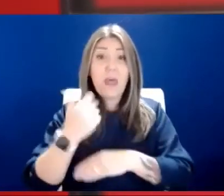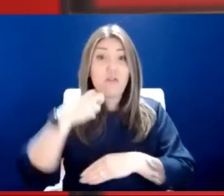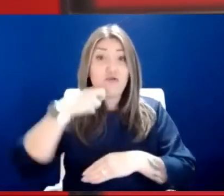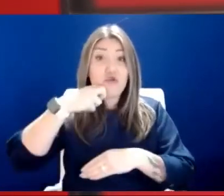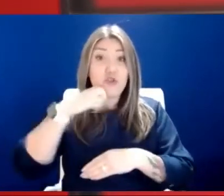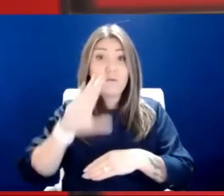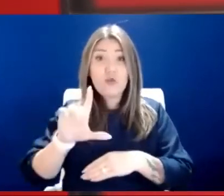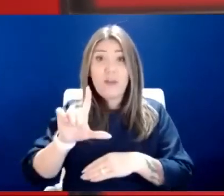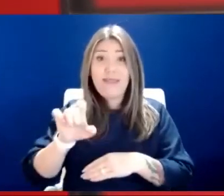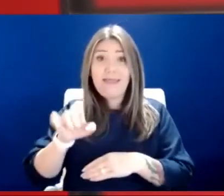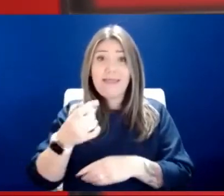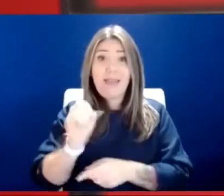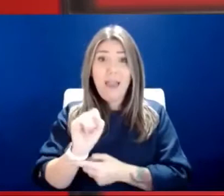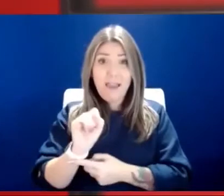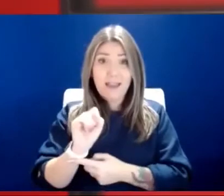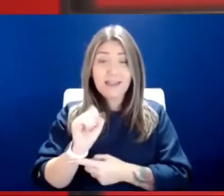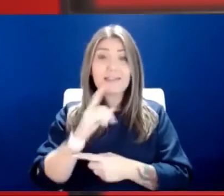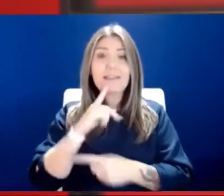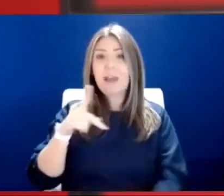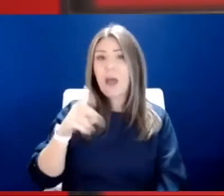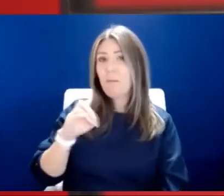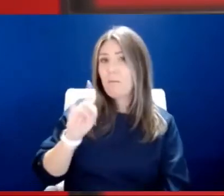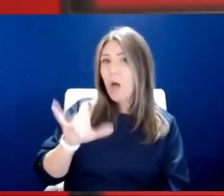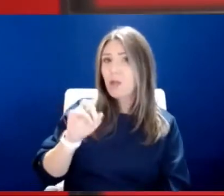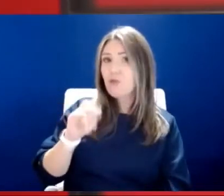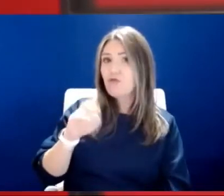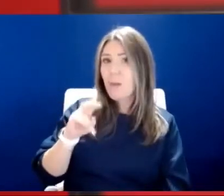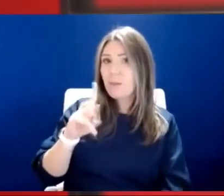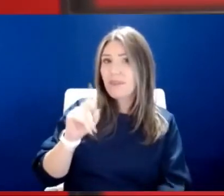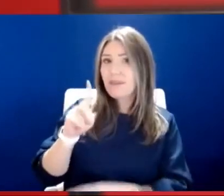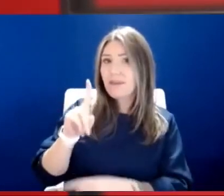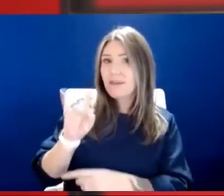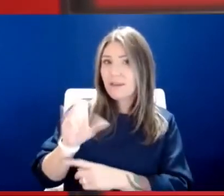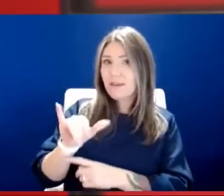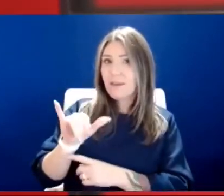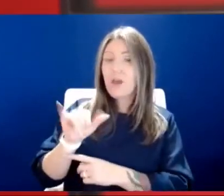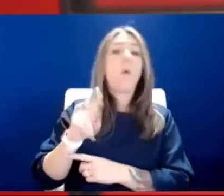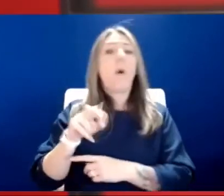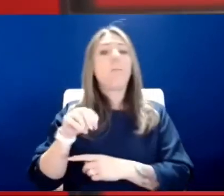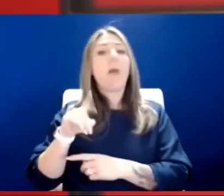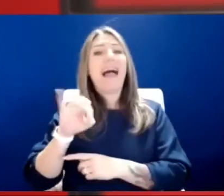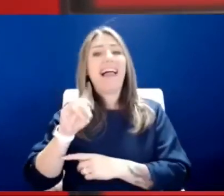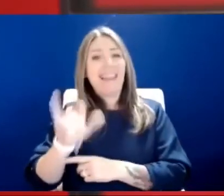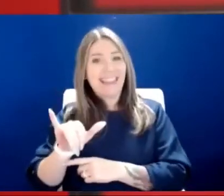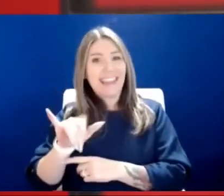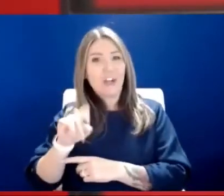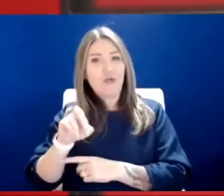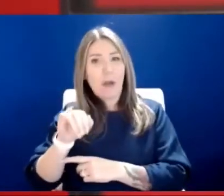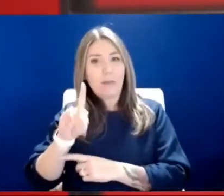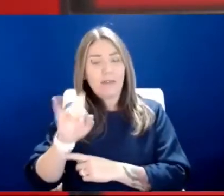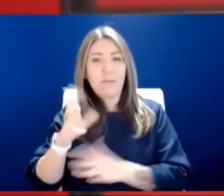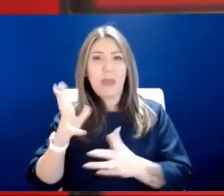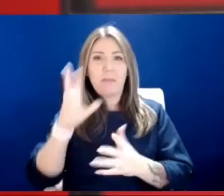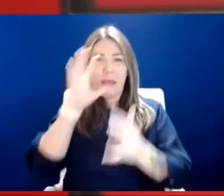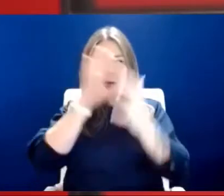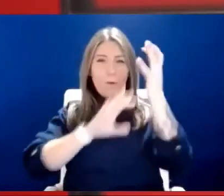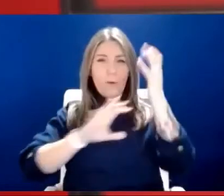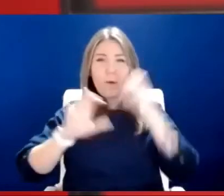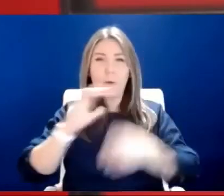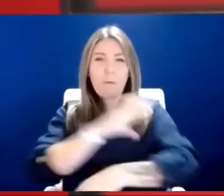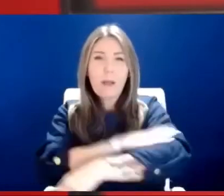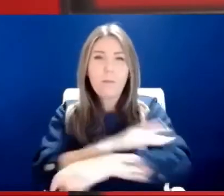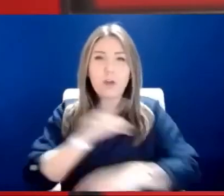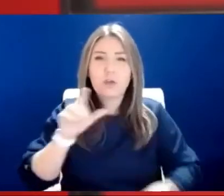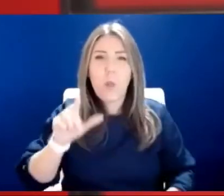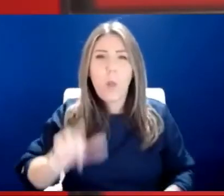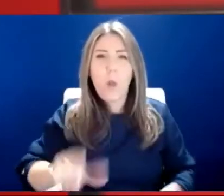it polyneuropathy or autonomic neuropathy, where you may feel dizzy or lightheaded, your blood pressure can be very low.